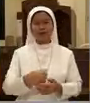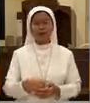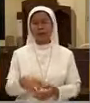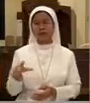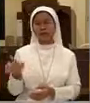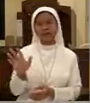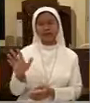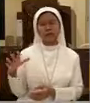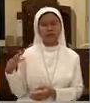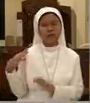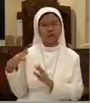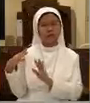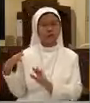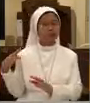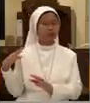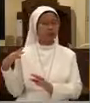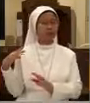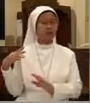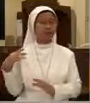wait.